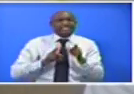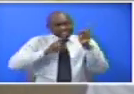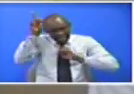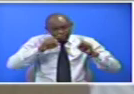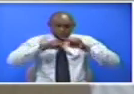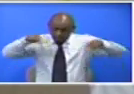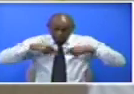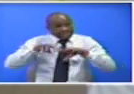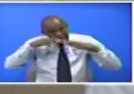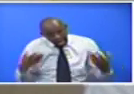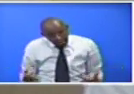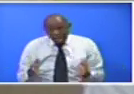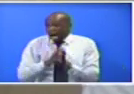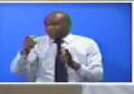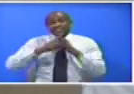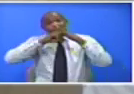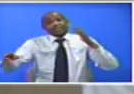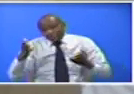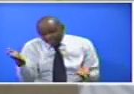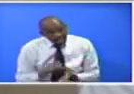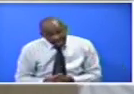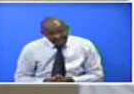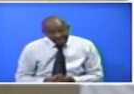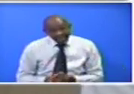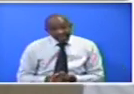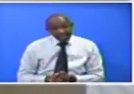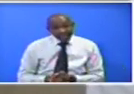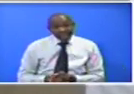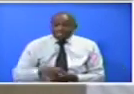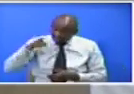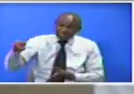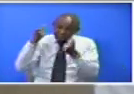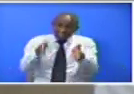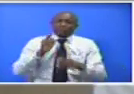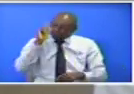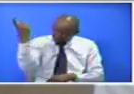the ballot boxes. Some disappeared, and he was there from day one.